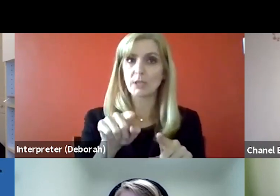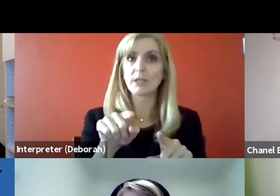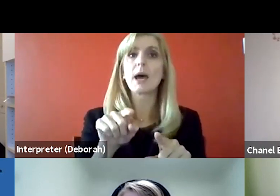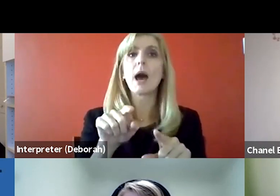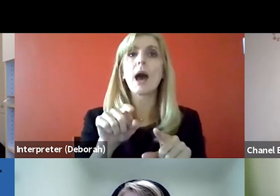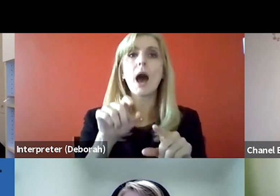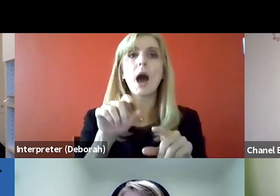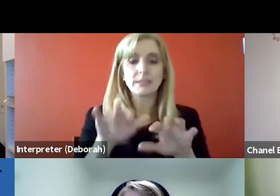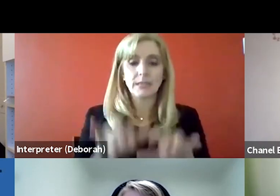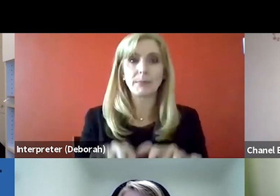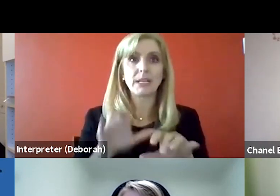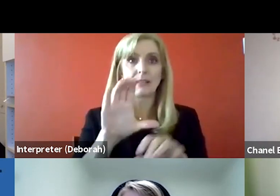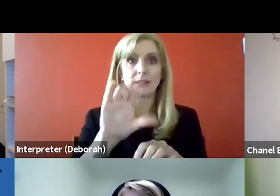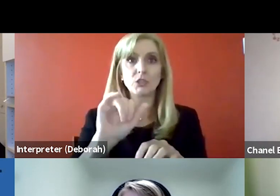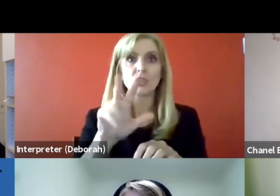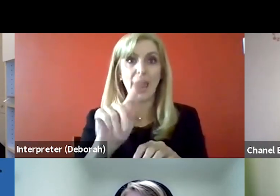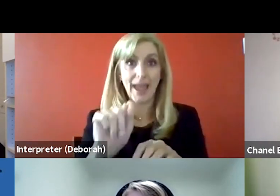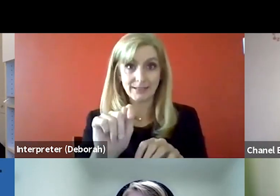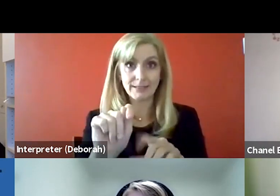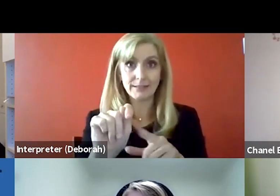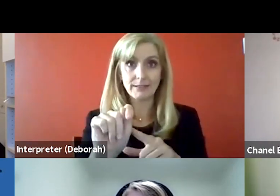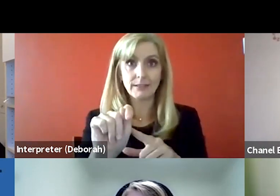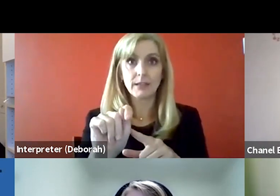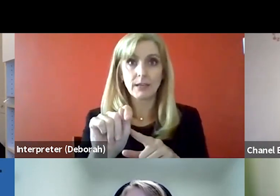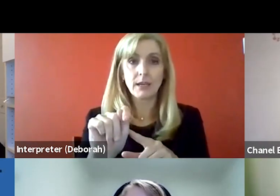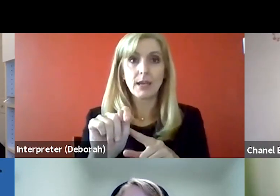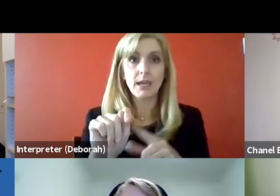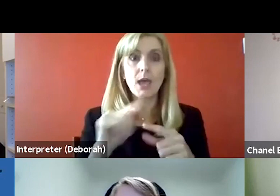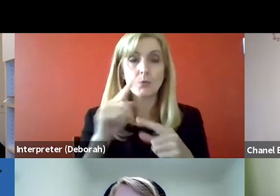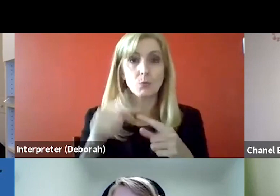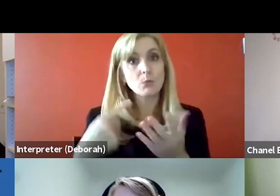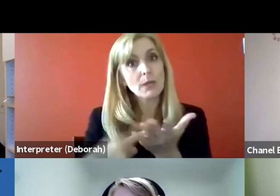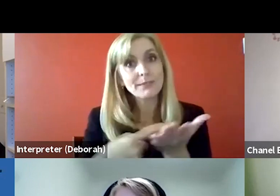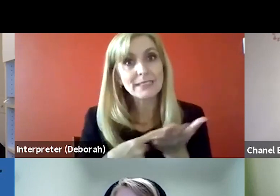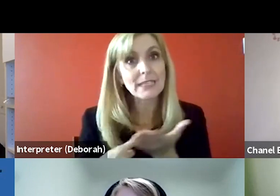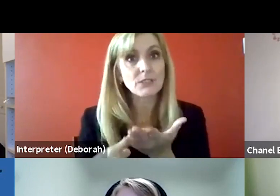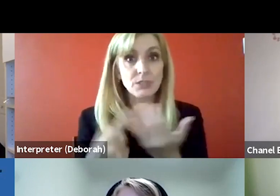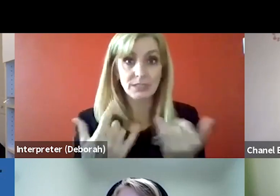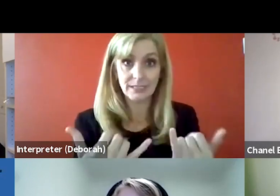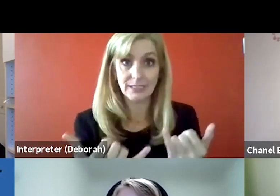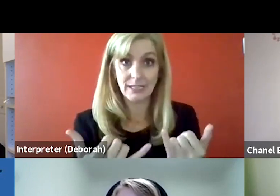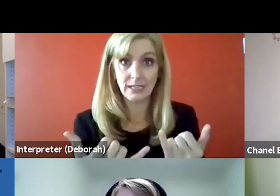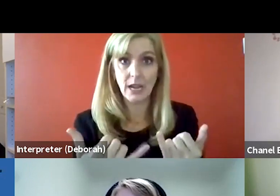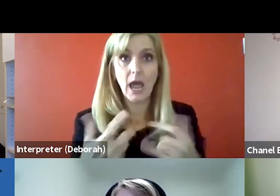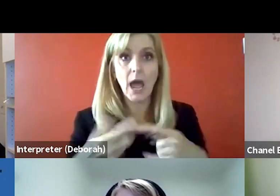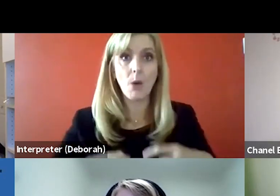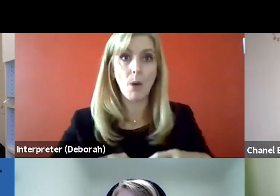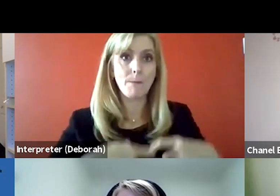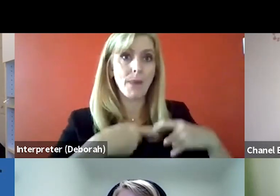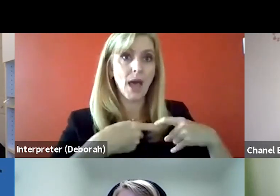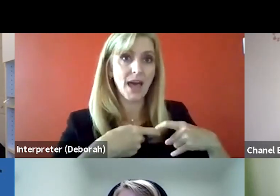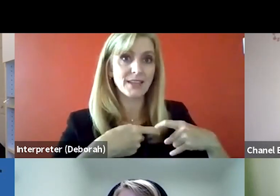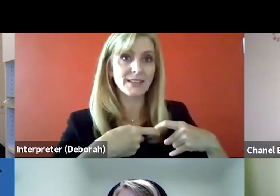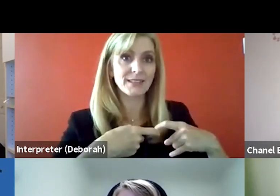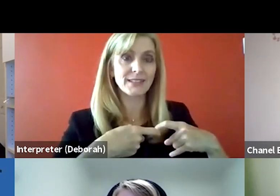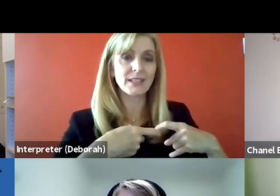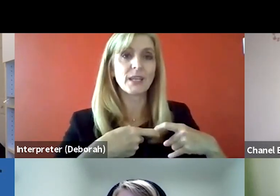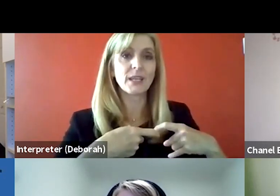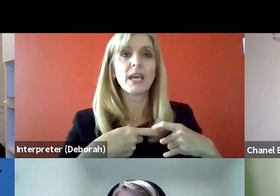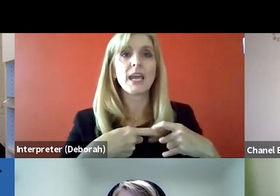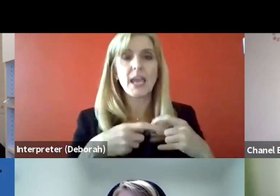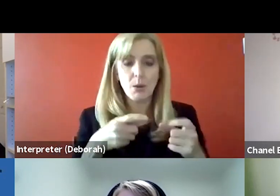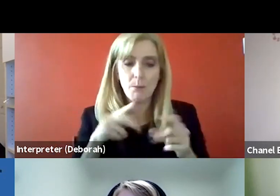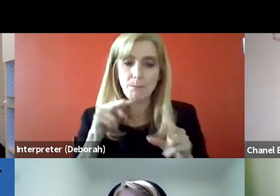into the chat. And as we're having our discussion today, I will pause and monitor the Q&A function. So if